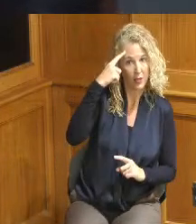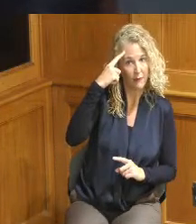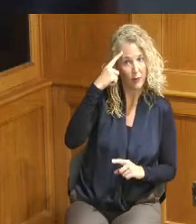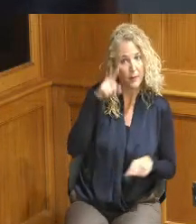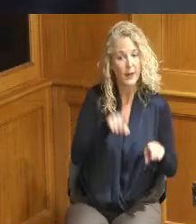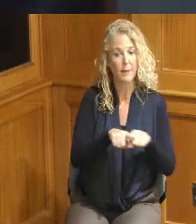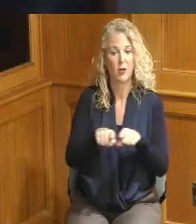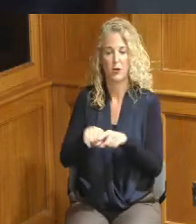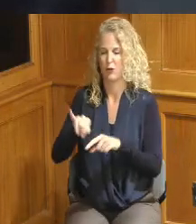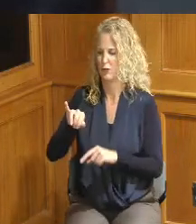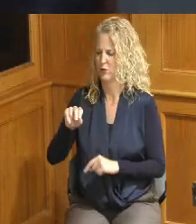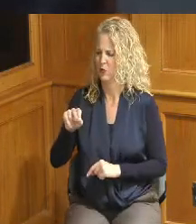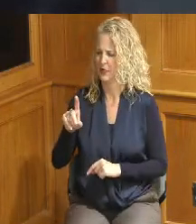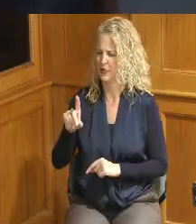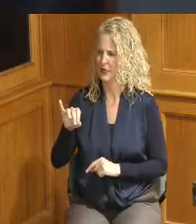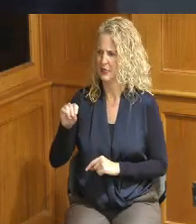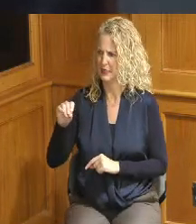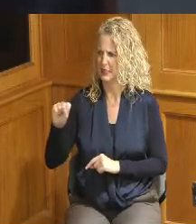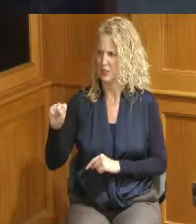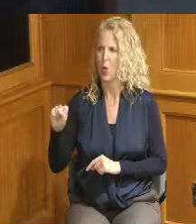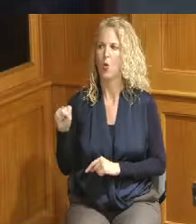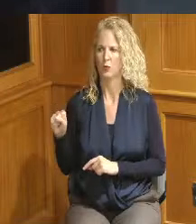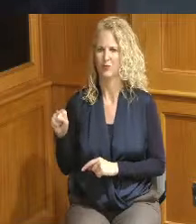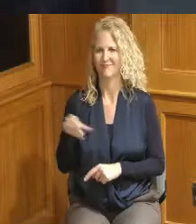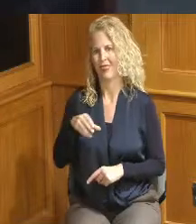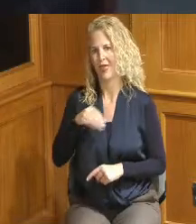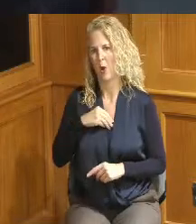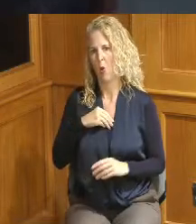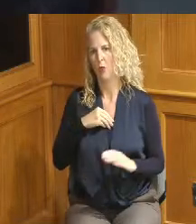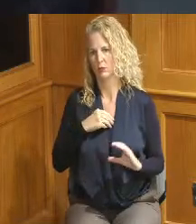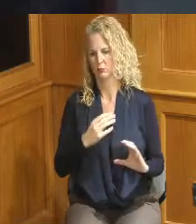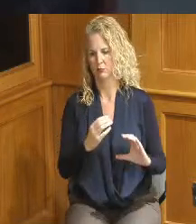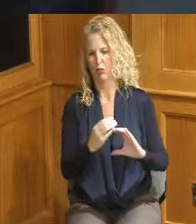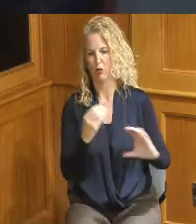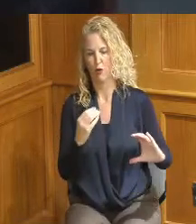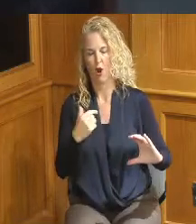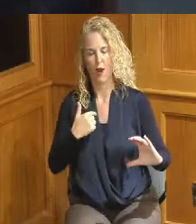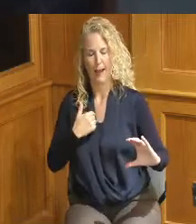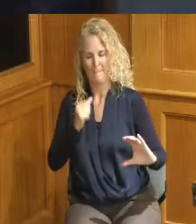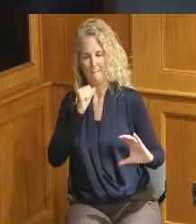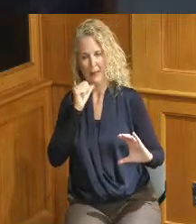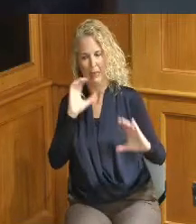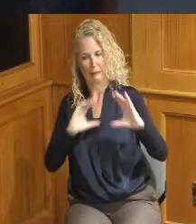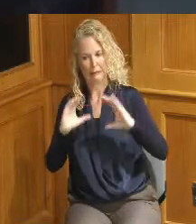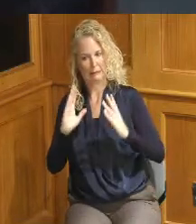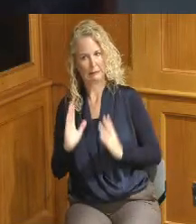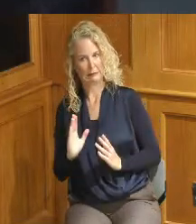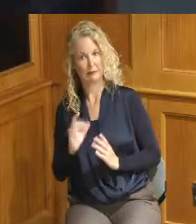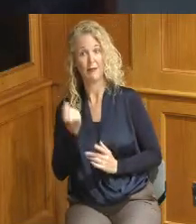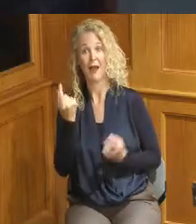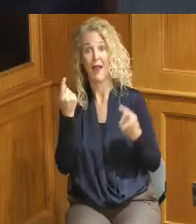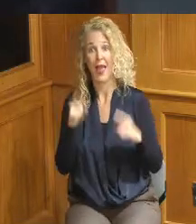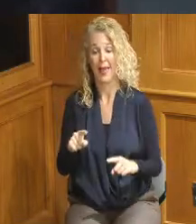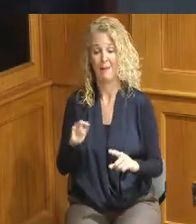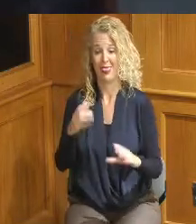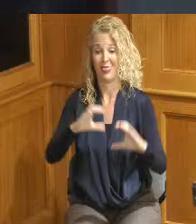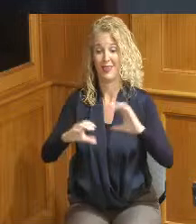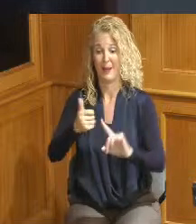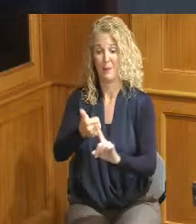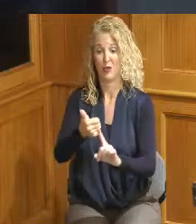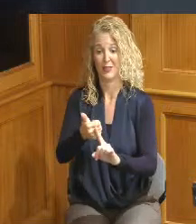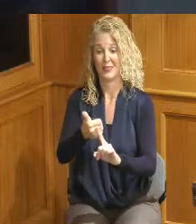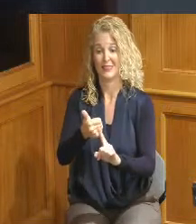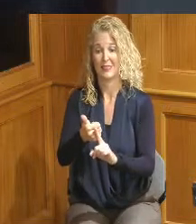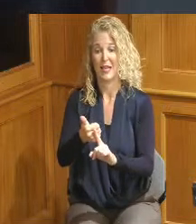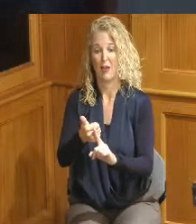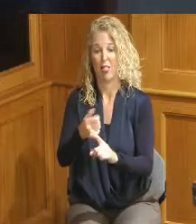of the styrene, was that eventually the chemical, and I'm not a chemist, but I'm going to use layman's terms, started to gel, and then it starts to basically form into a